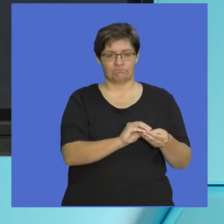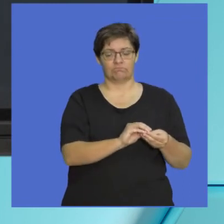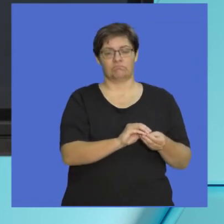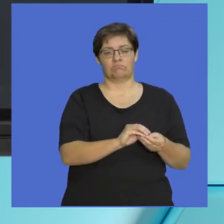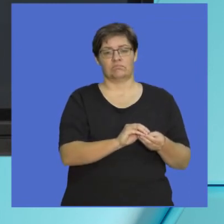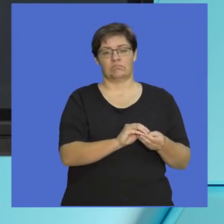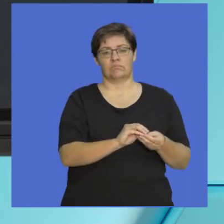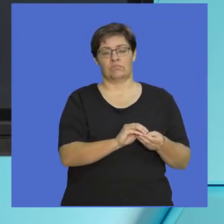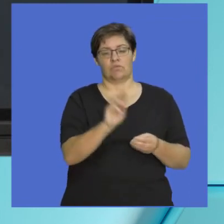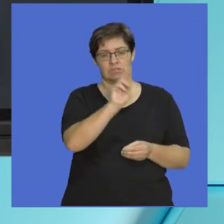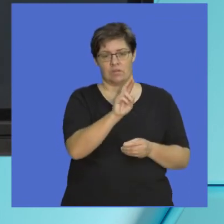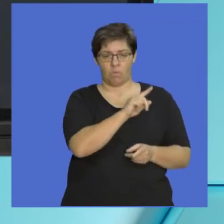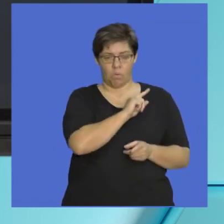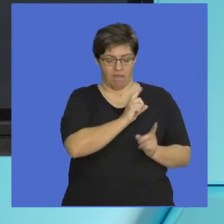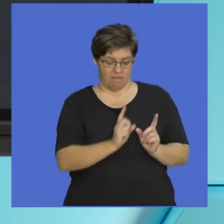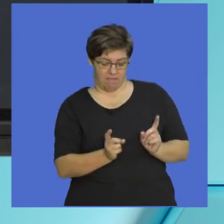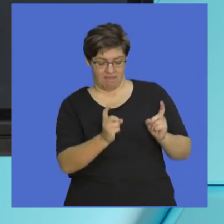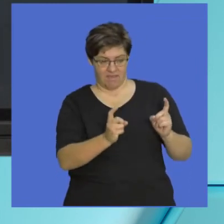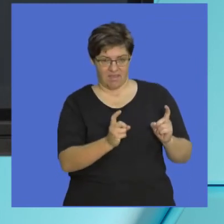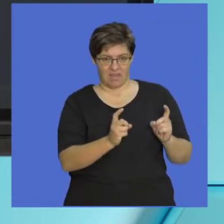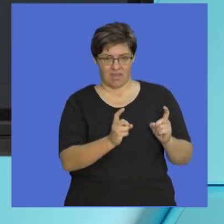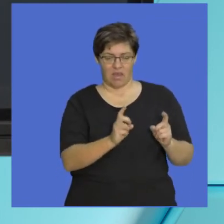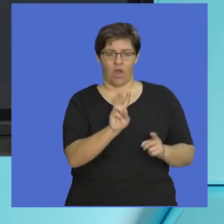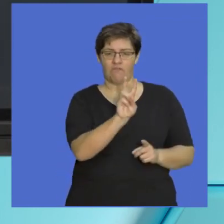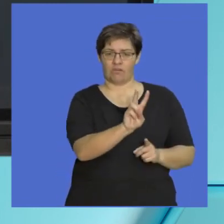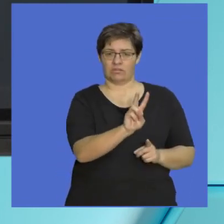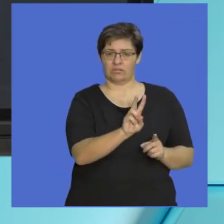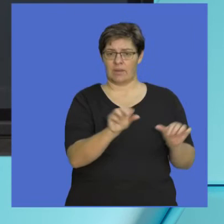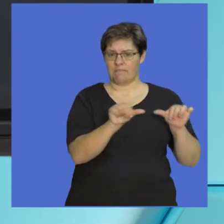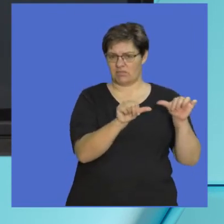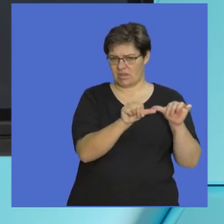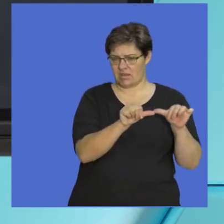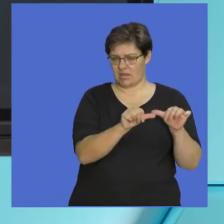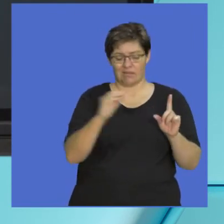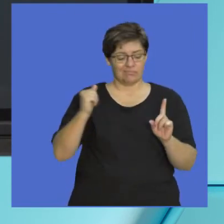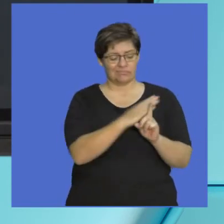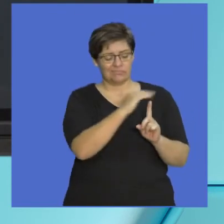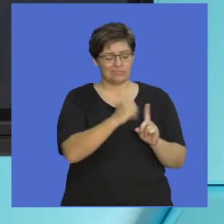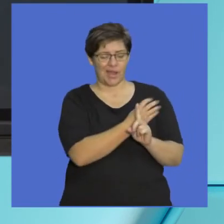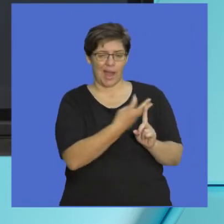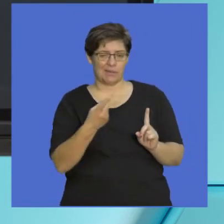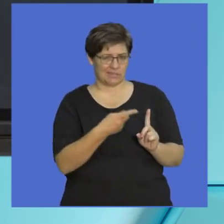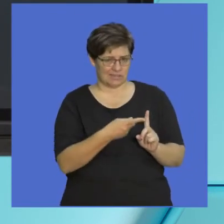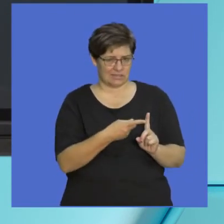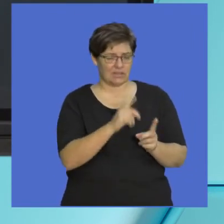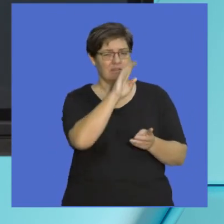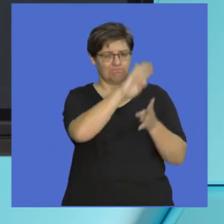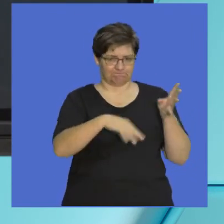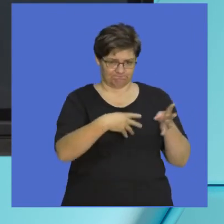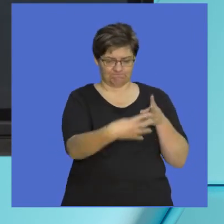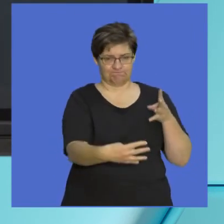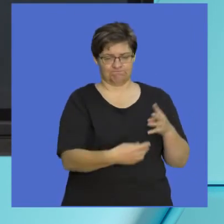by measuring the voltage across the R1, and then knowing how much current, then we can use the mathematical